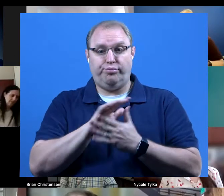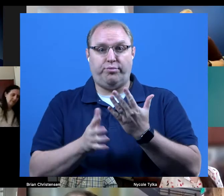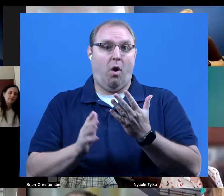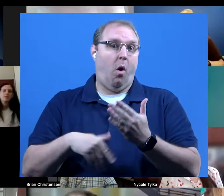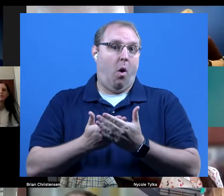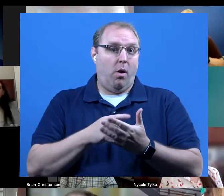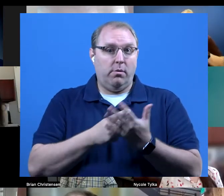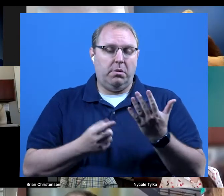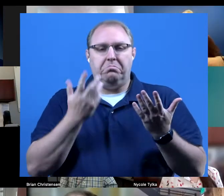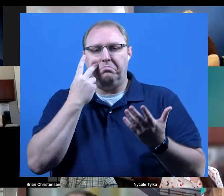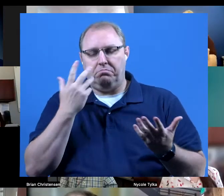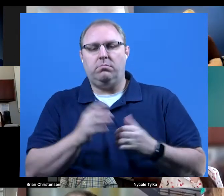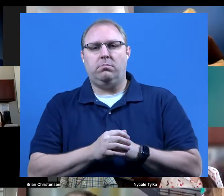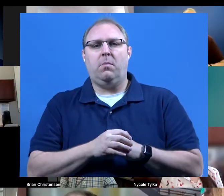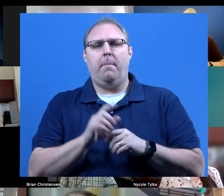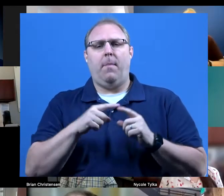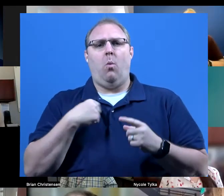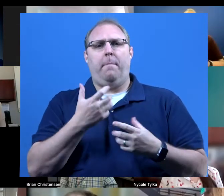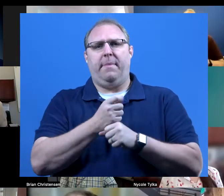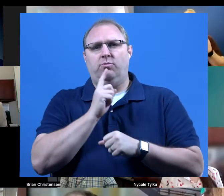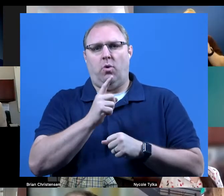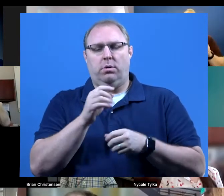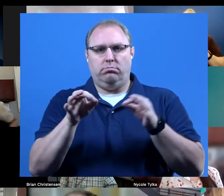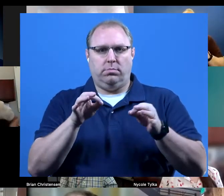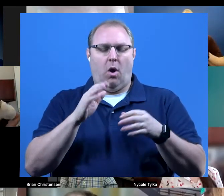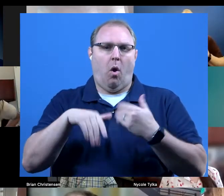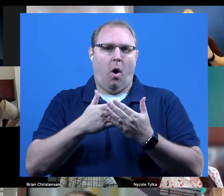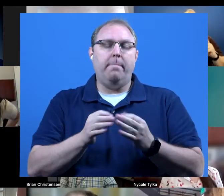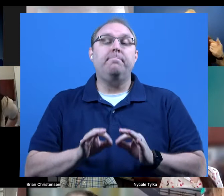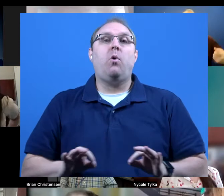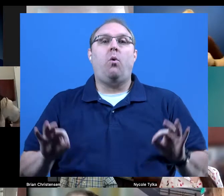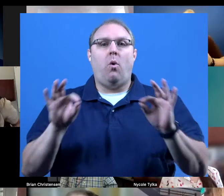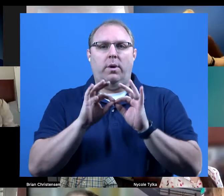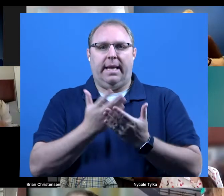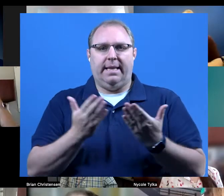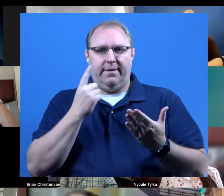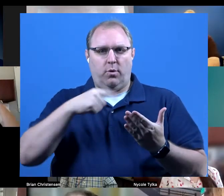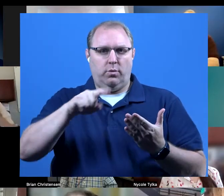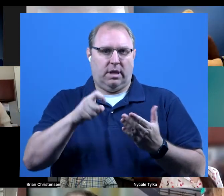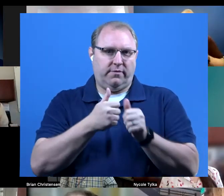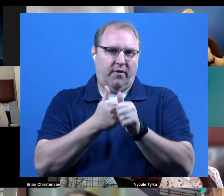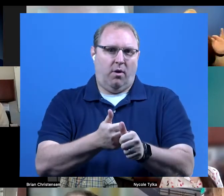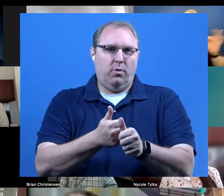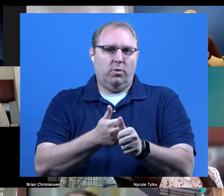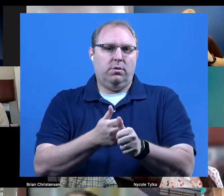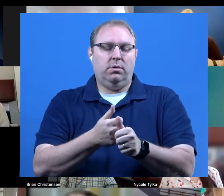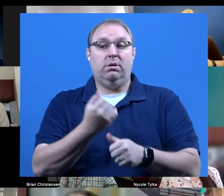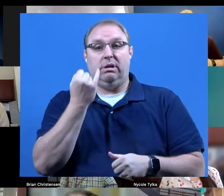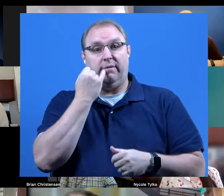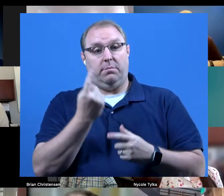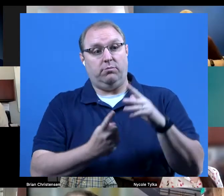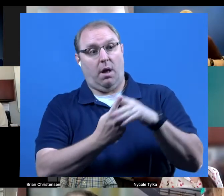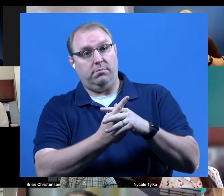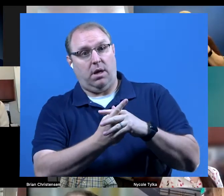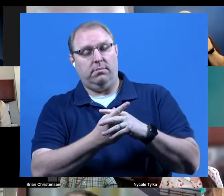we get there. But we've tried to pare this down to just the things that you really do need to know, the key elements that